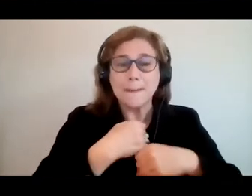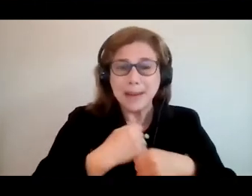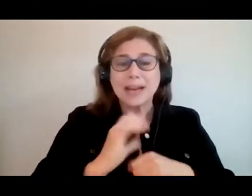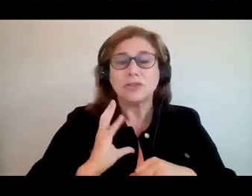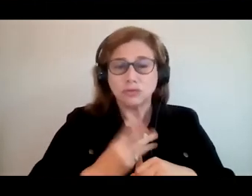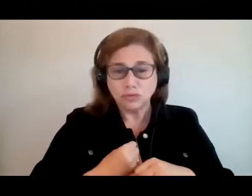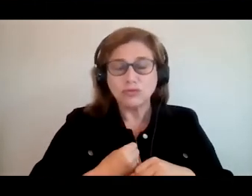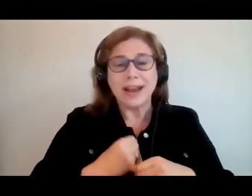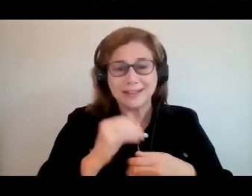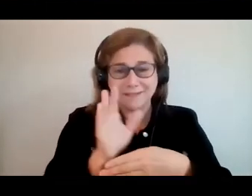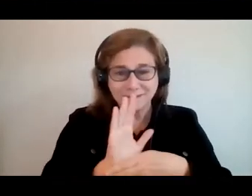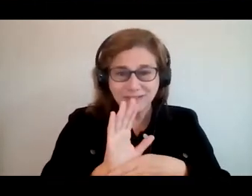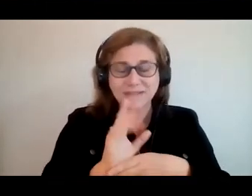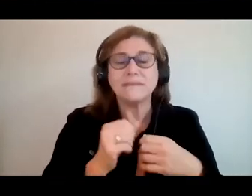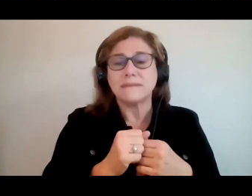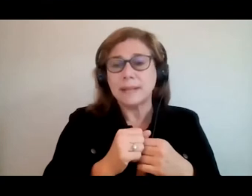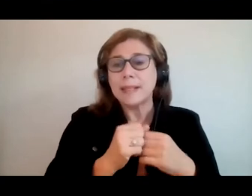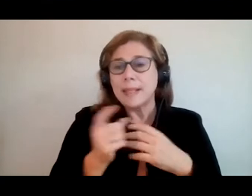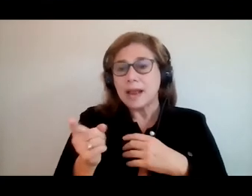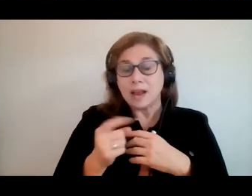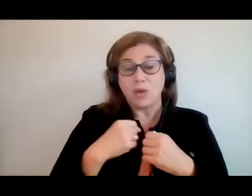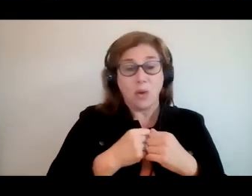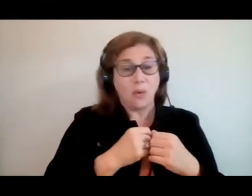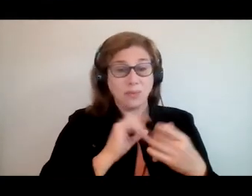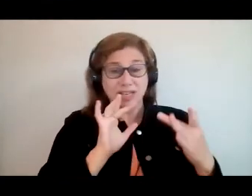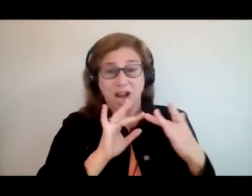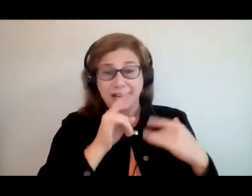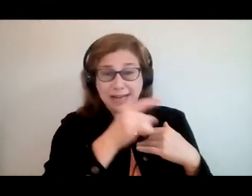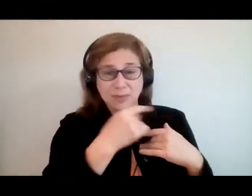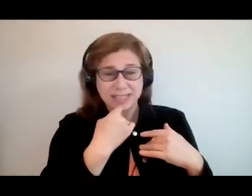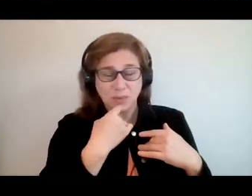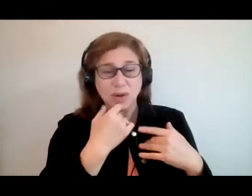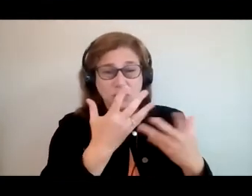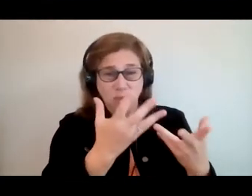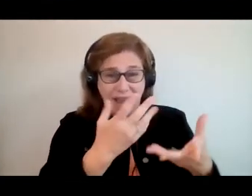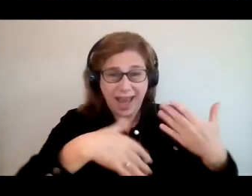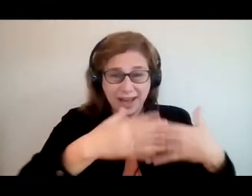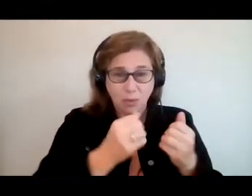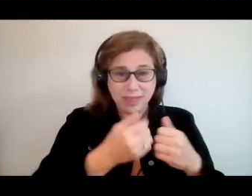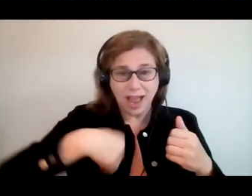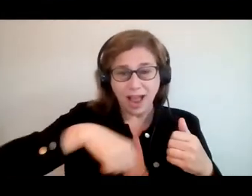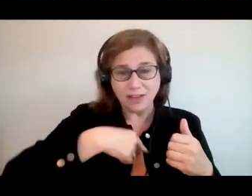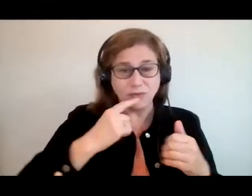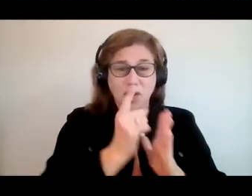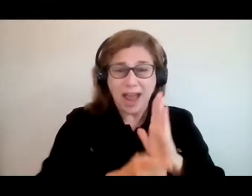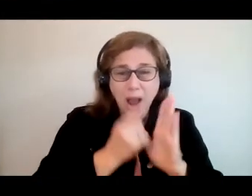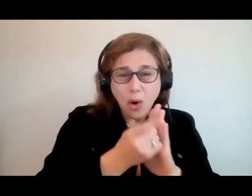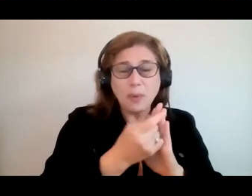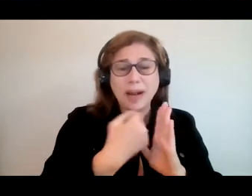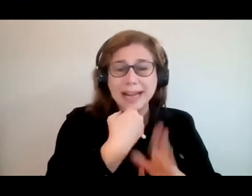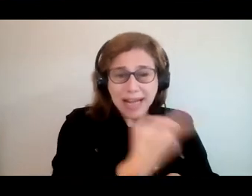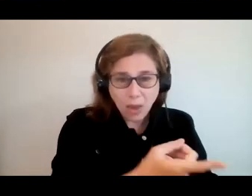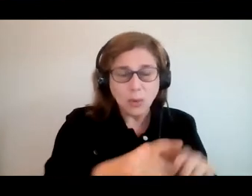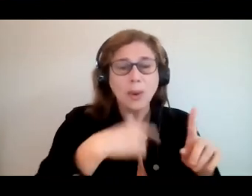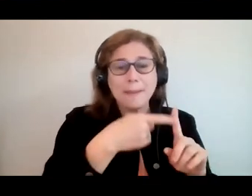basically got in contact with him and said, do you want to hang out with us for an hour so we can tell you kind of what we're thinking about this film? You know, it's about Billy Tipton, but